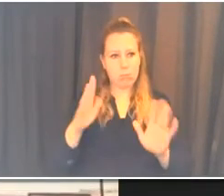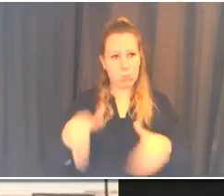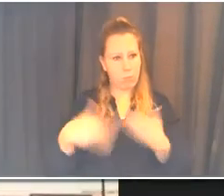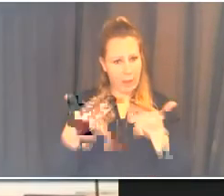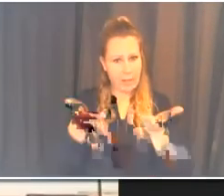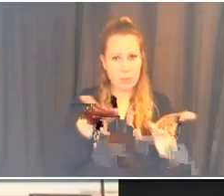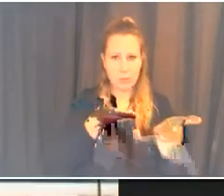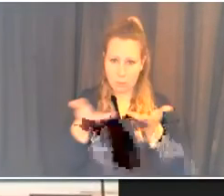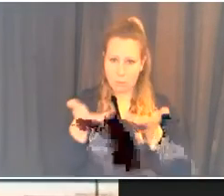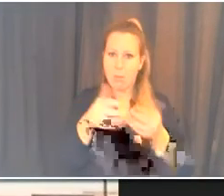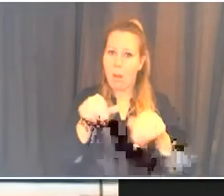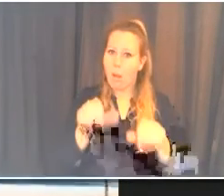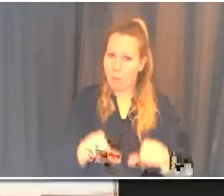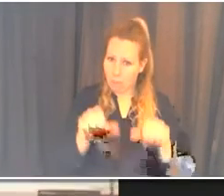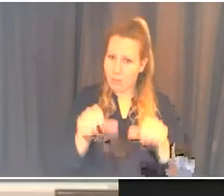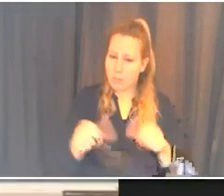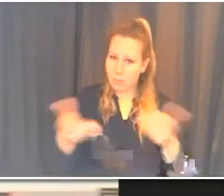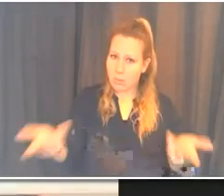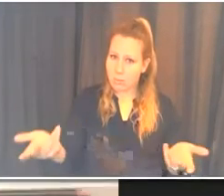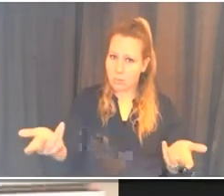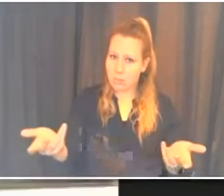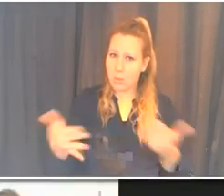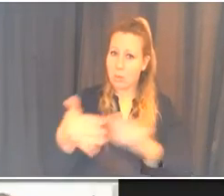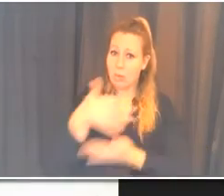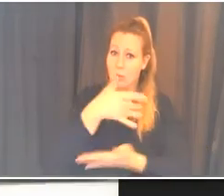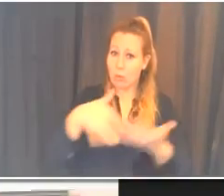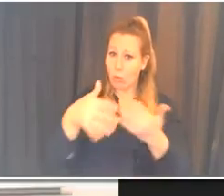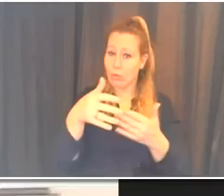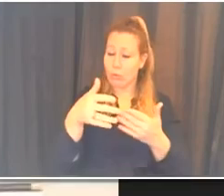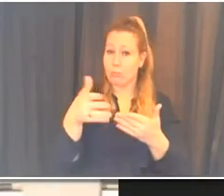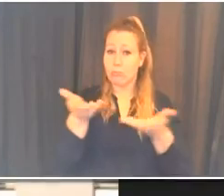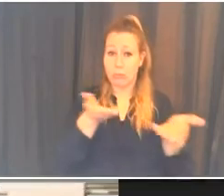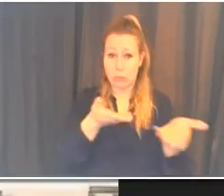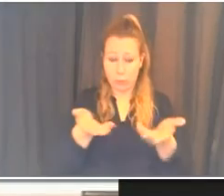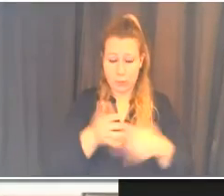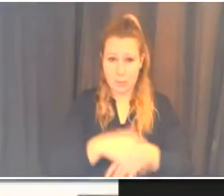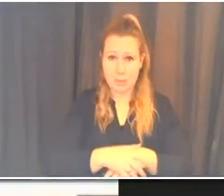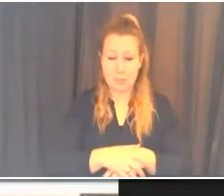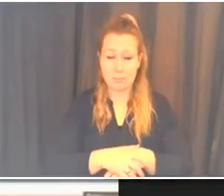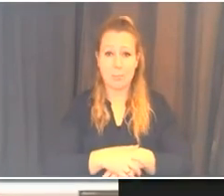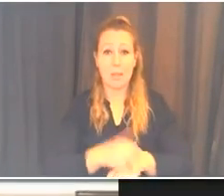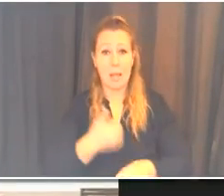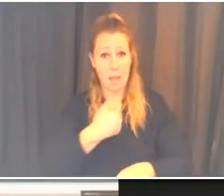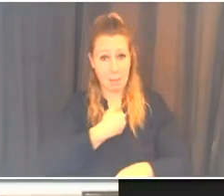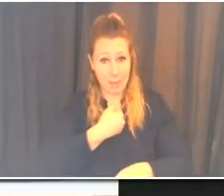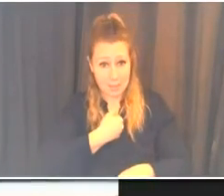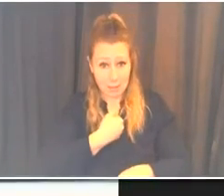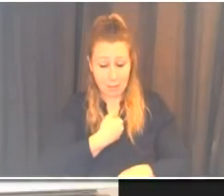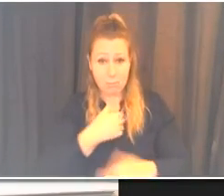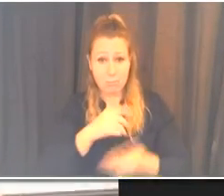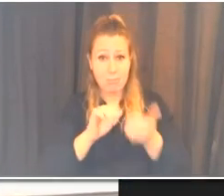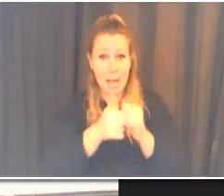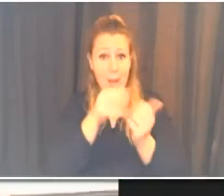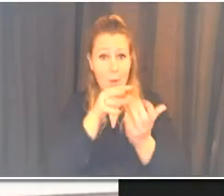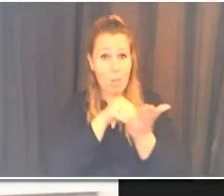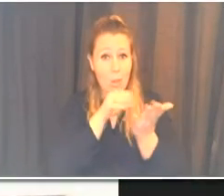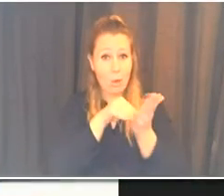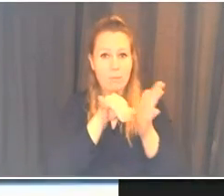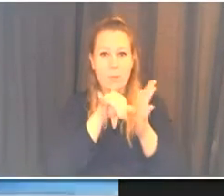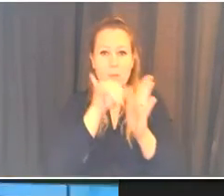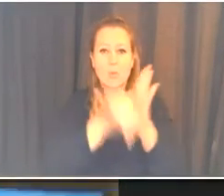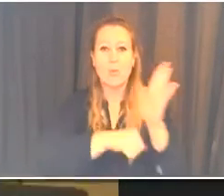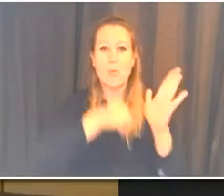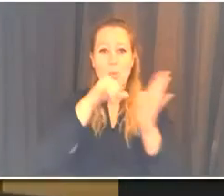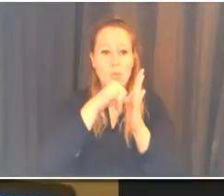2,000 followers per radio and and we are doing the same thing on Facebook we are recording